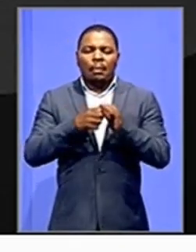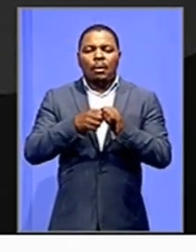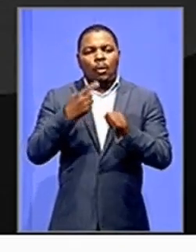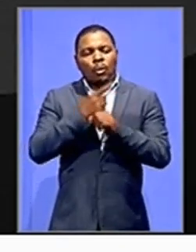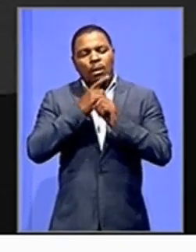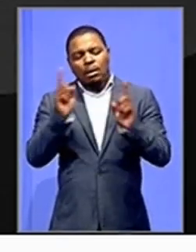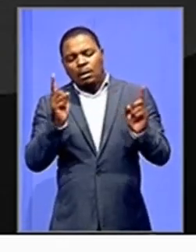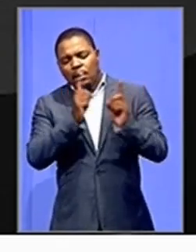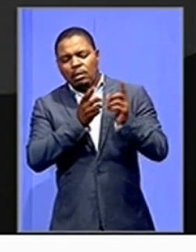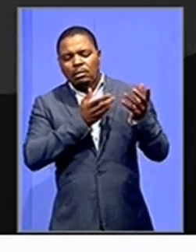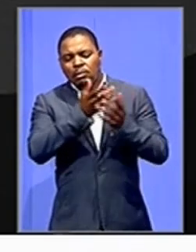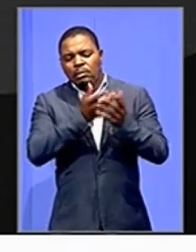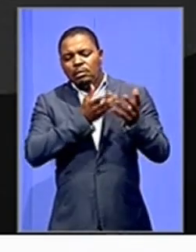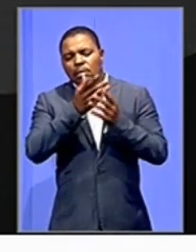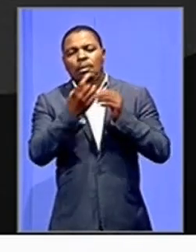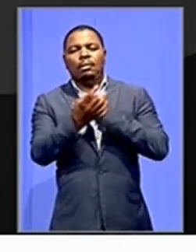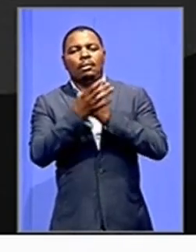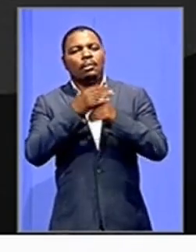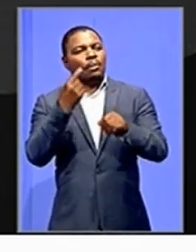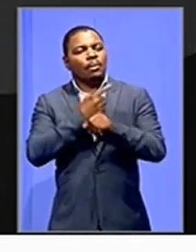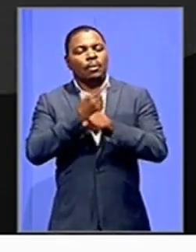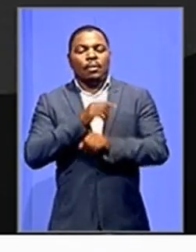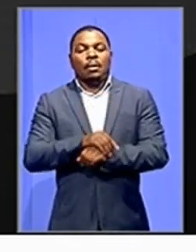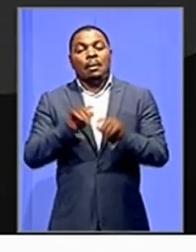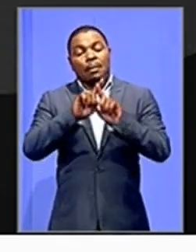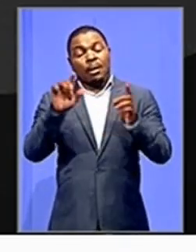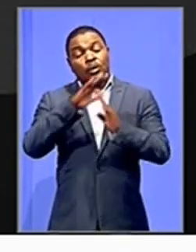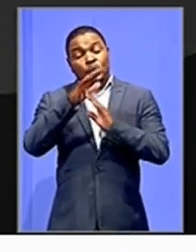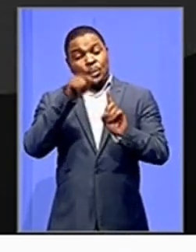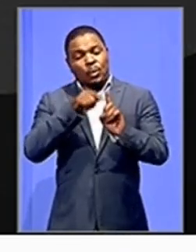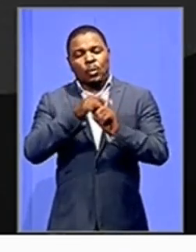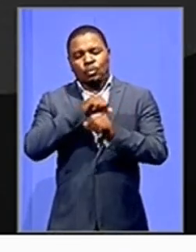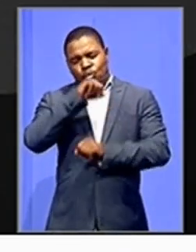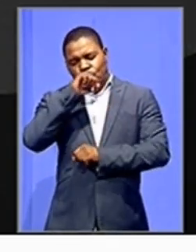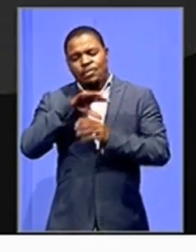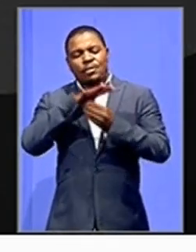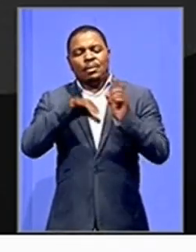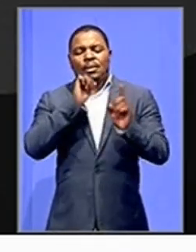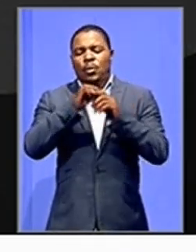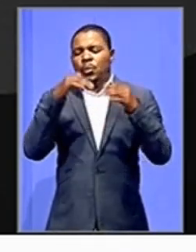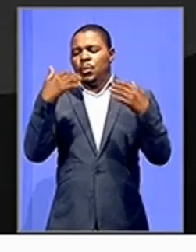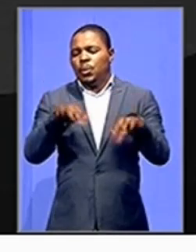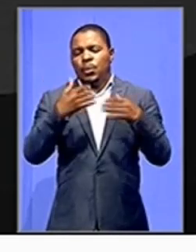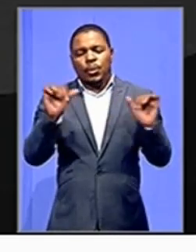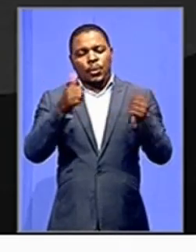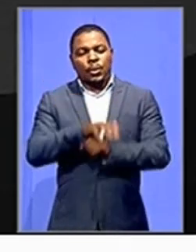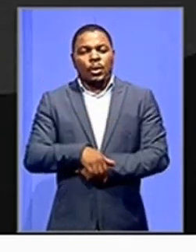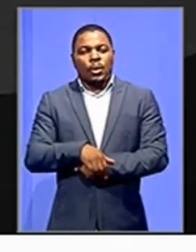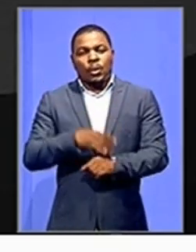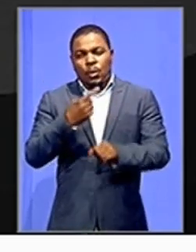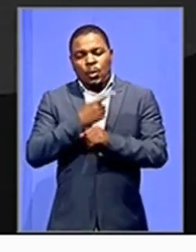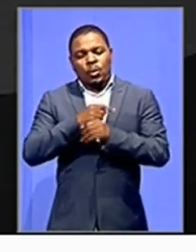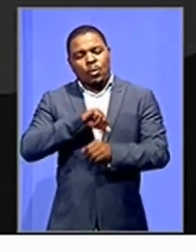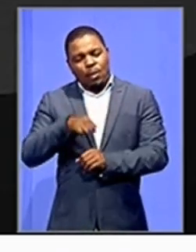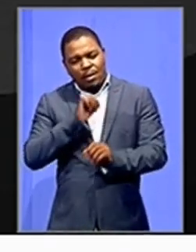re ne re kgona ho mo atamela re bue mme a re fe dikiletso ka dinako tsohle. Empa ka hodimo tsohle e ne le motho a ratang lelapa la hae ka mokgwa o makatsang. O ne a dula